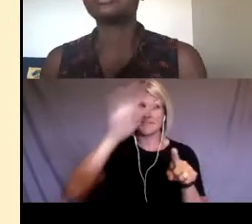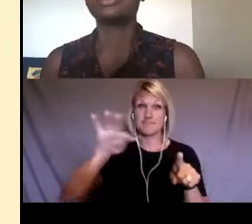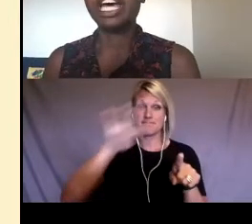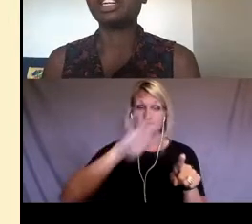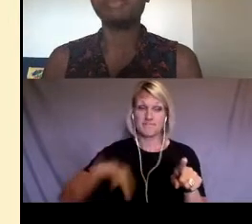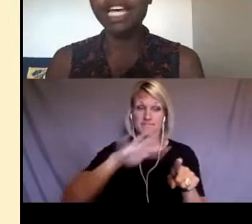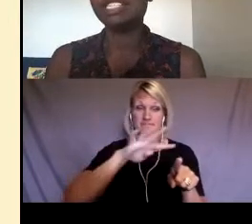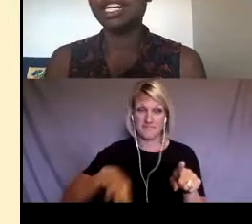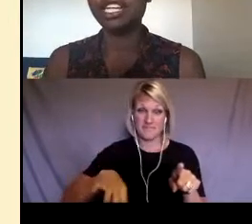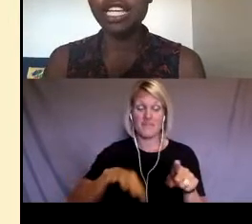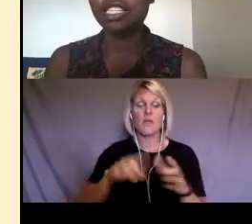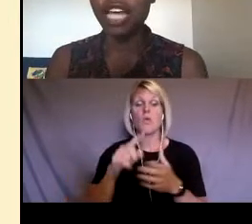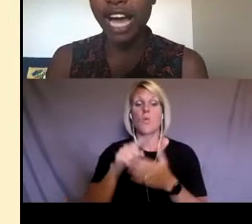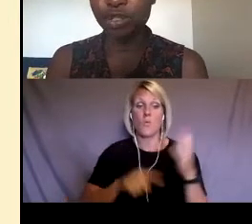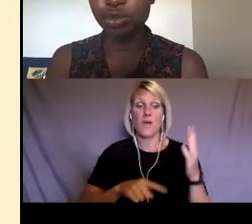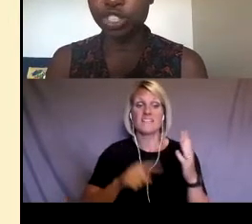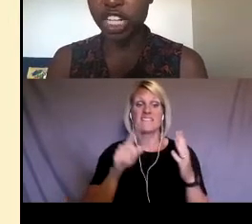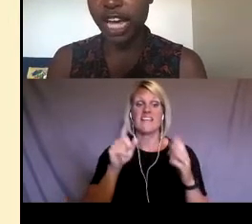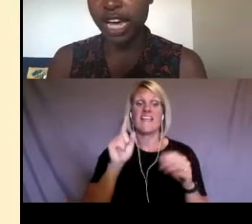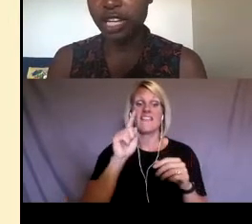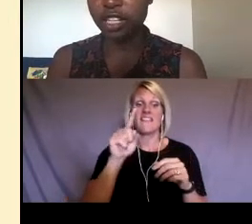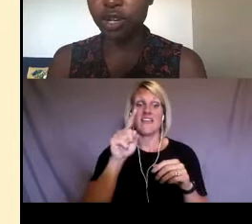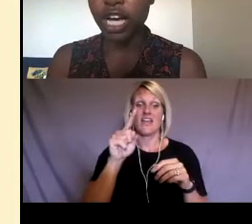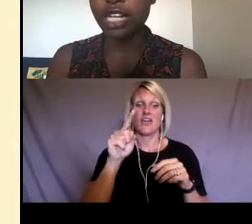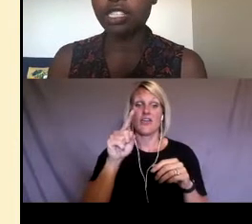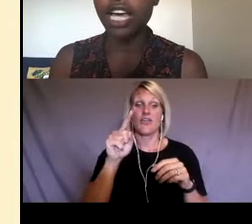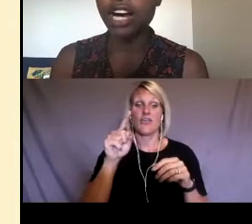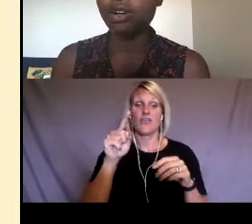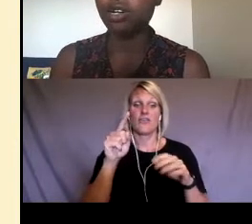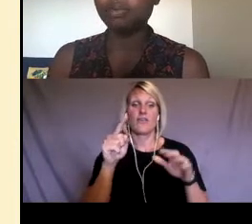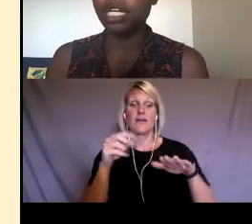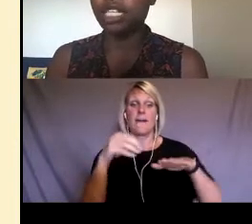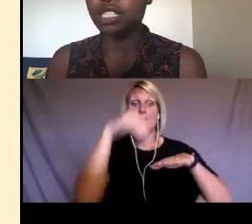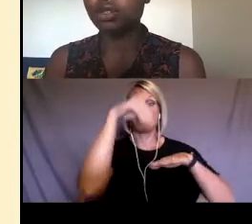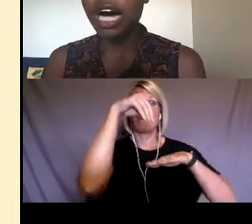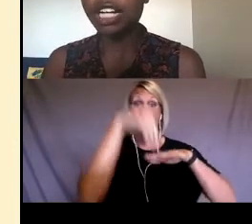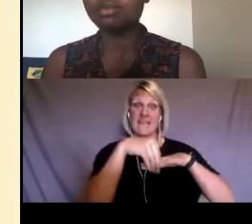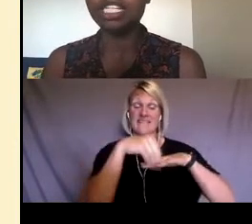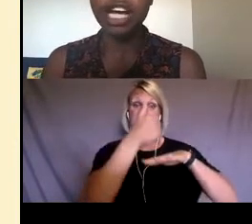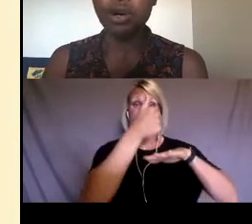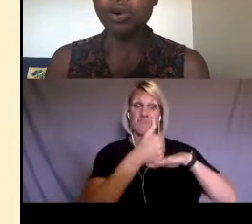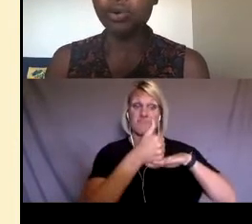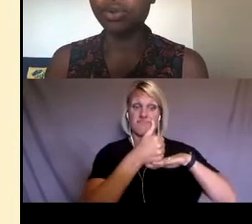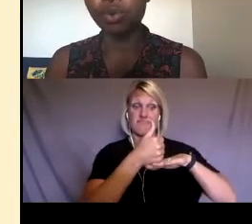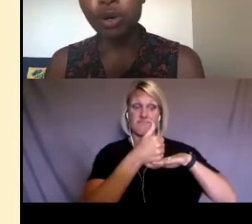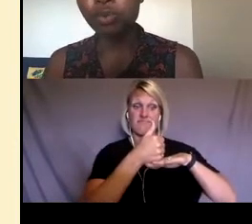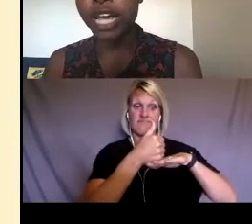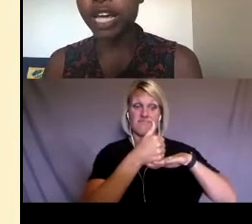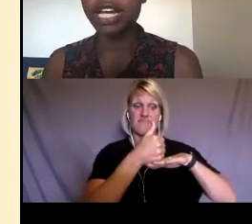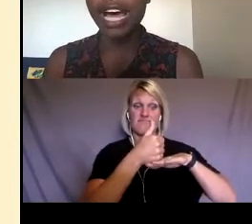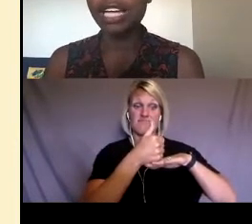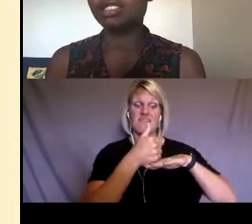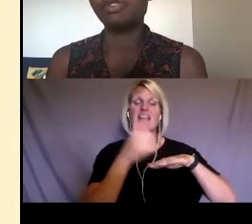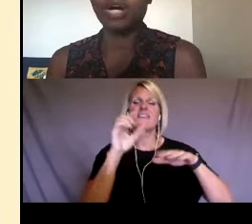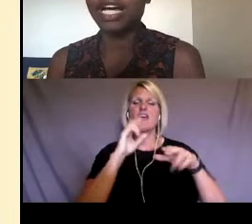thing that they're planted in is the actual chicane. You can kind of see how these little items narrow the roadway